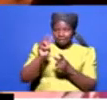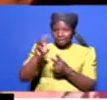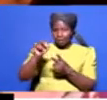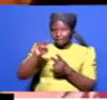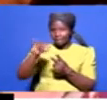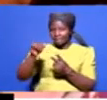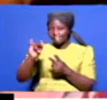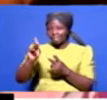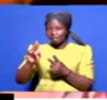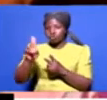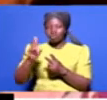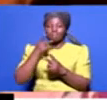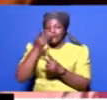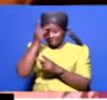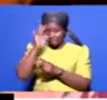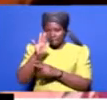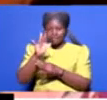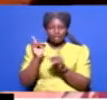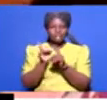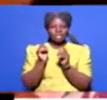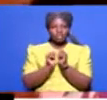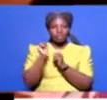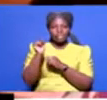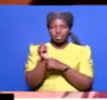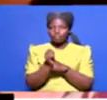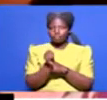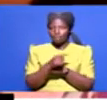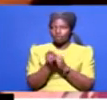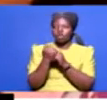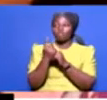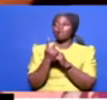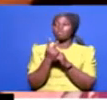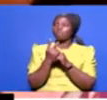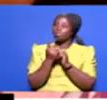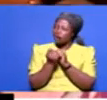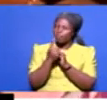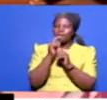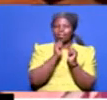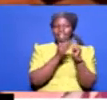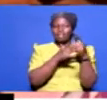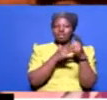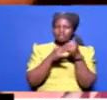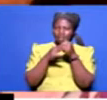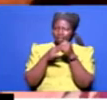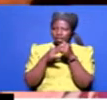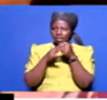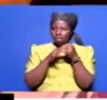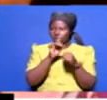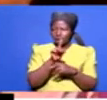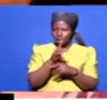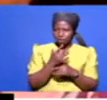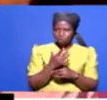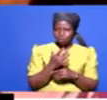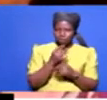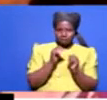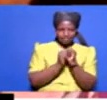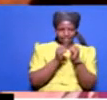of November 1931 in Dhungori village in the present-day Othaya sub-county in Nyeri